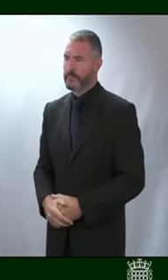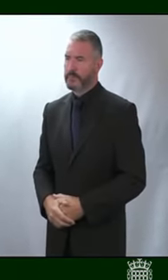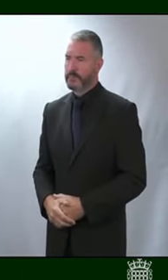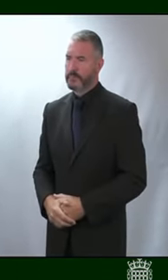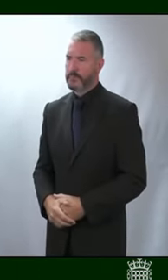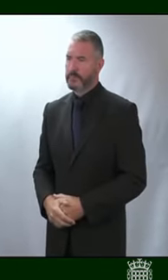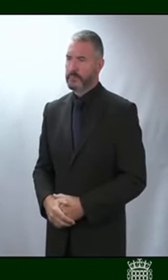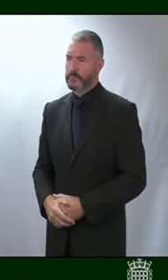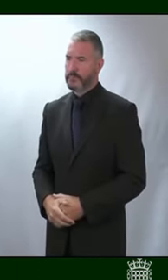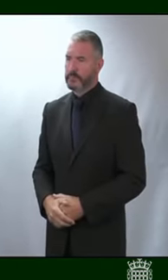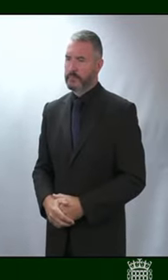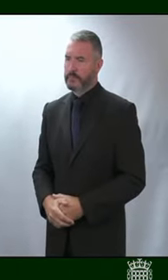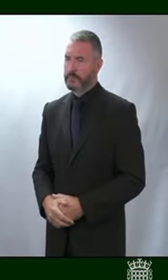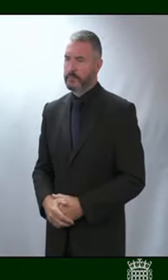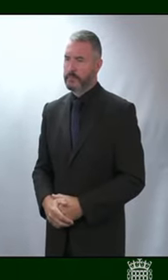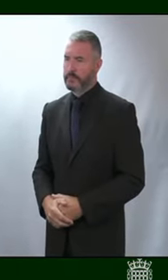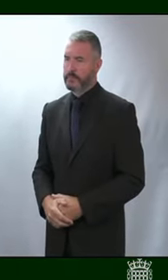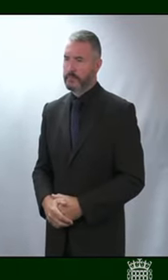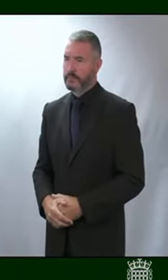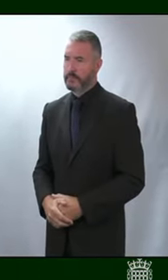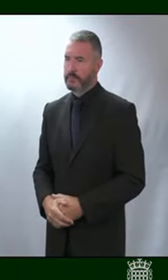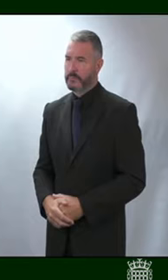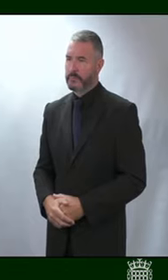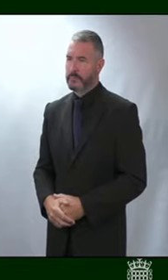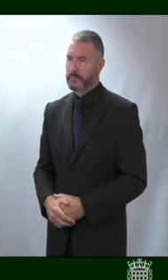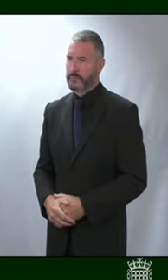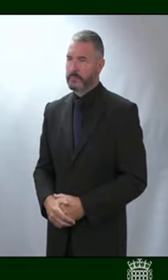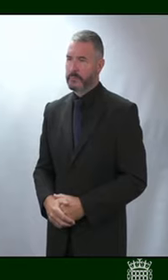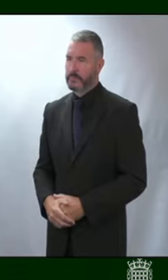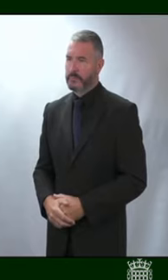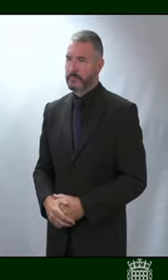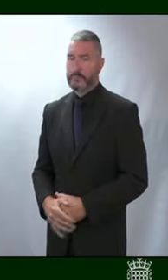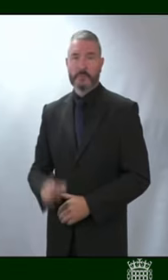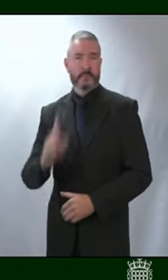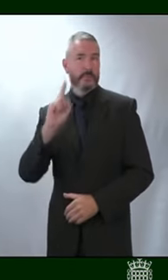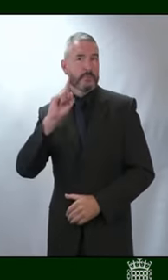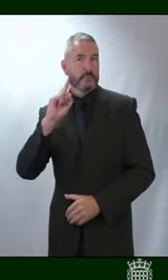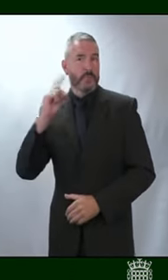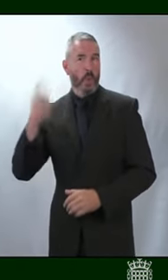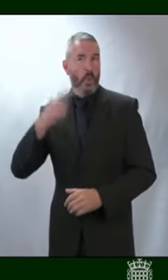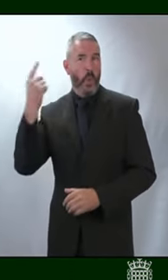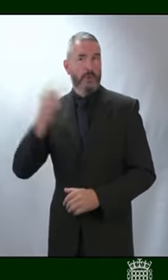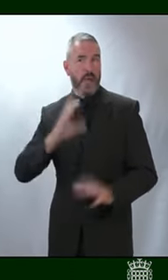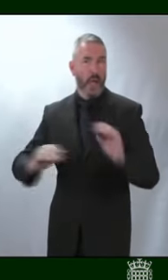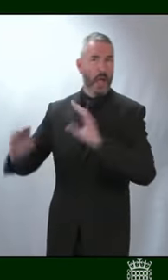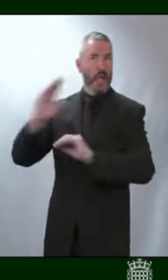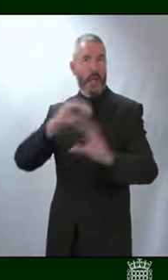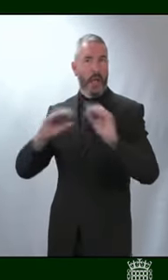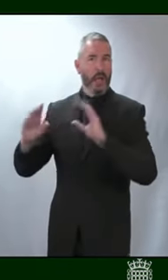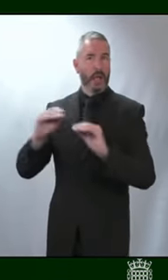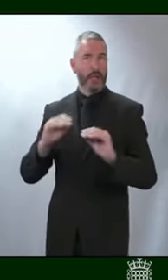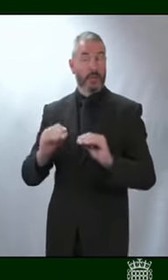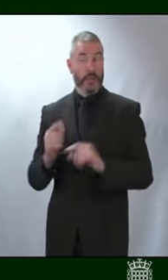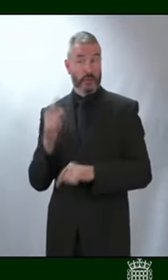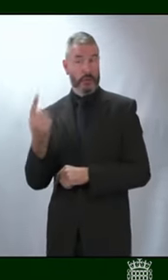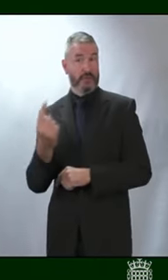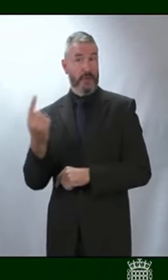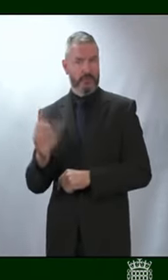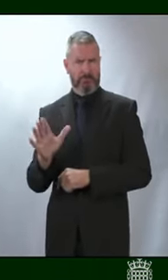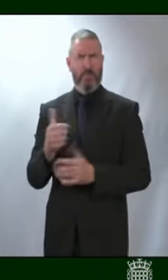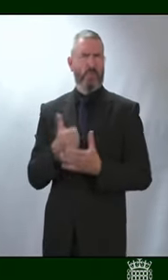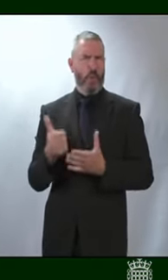Sorry, I think the whip. I'll just say to the whip, there's a little bit of rowdiness coming from here, also from your good self, which I normally